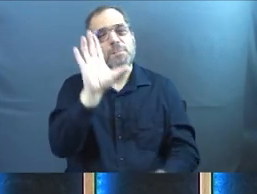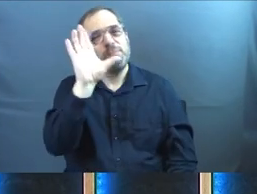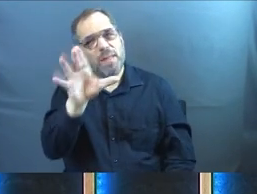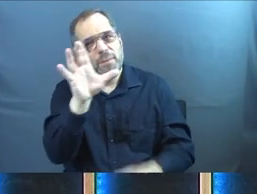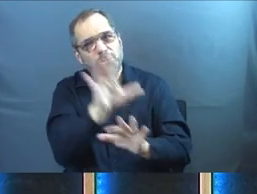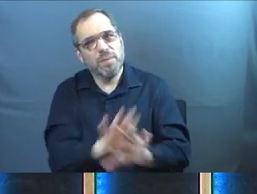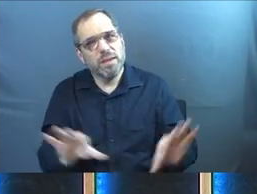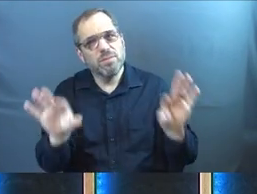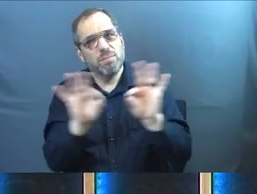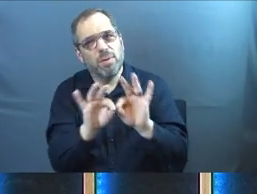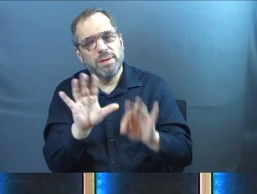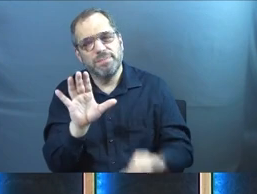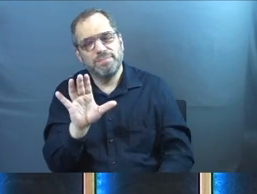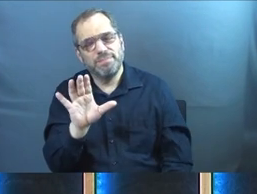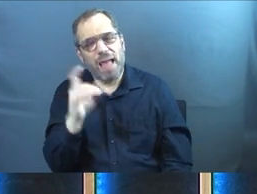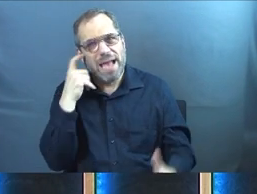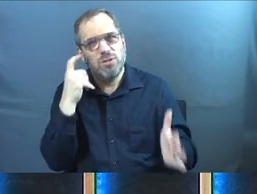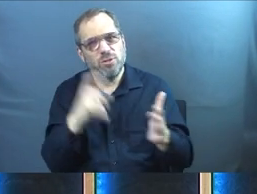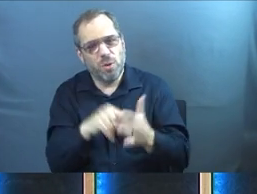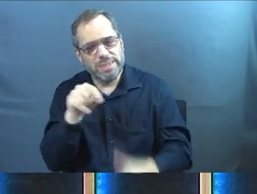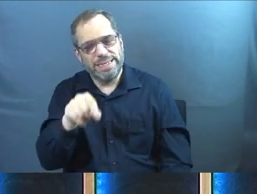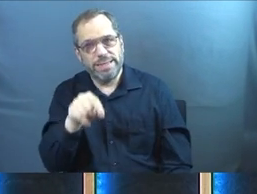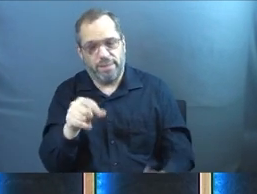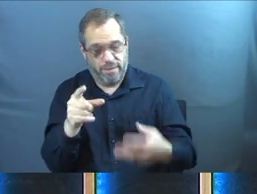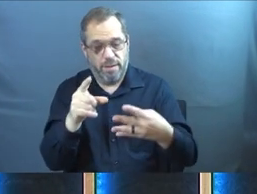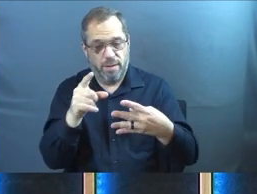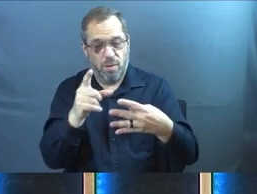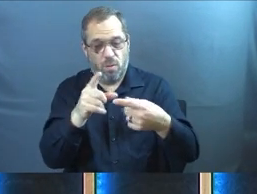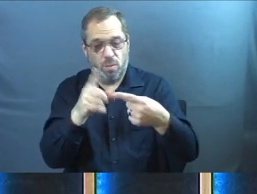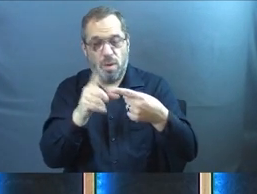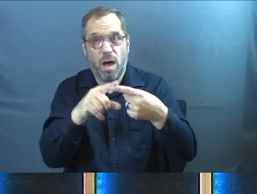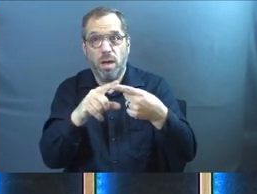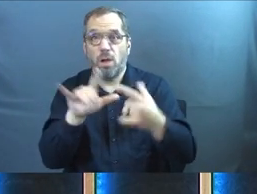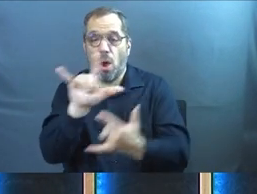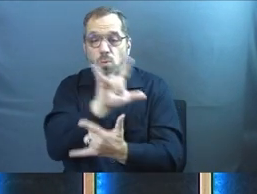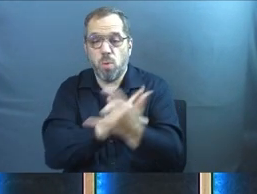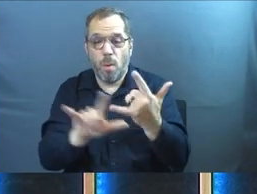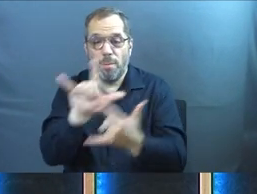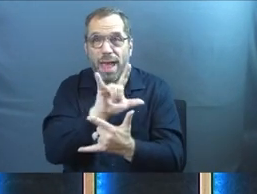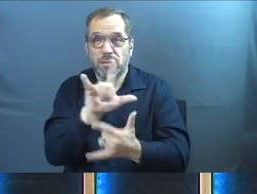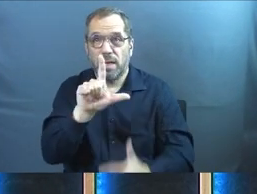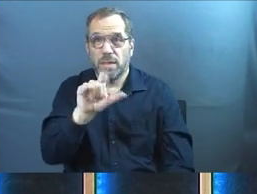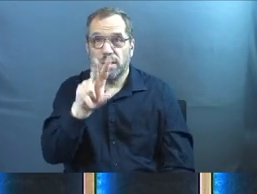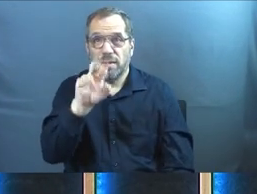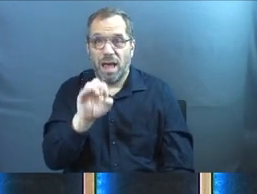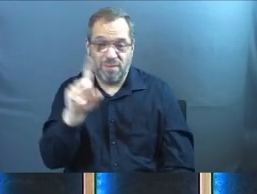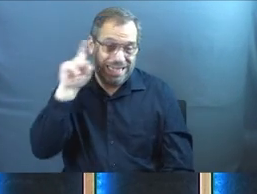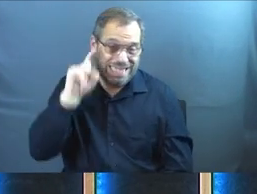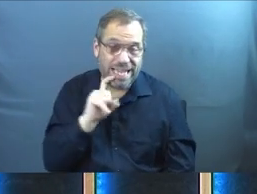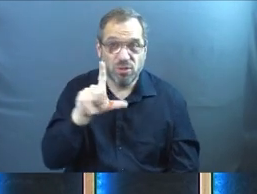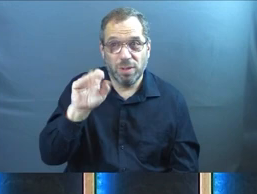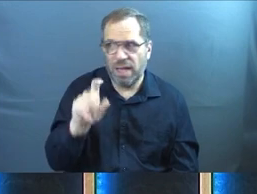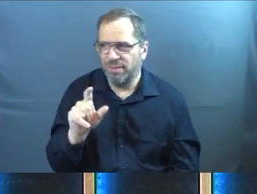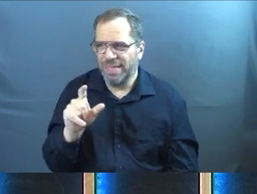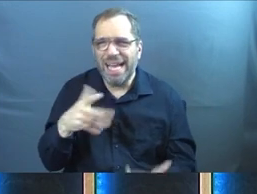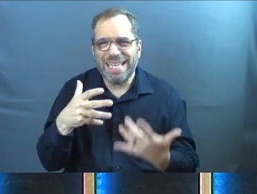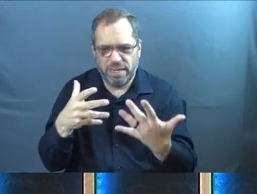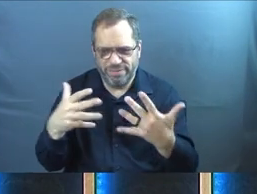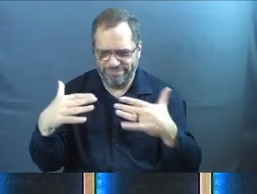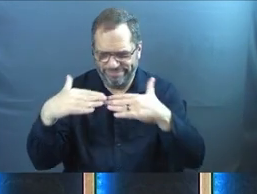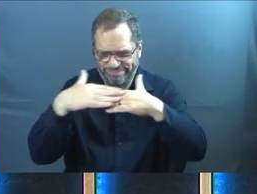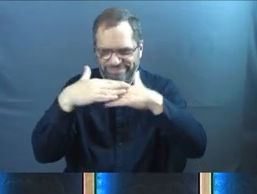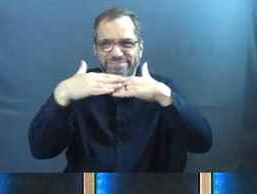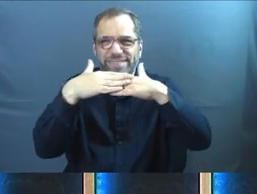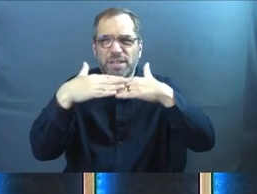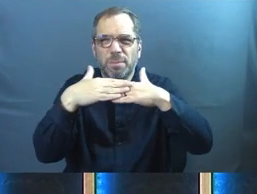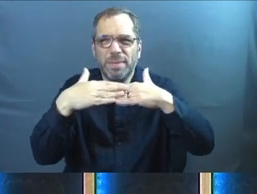really important things that I want you to see out of this. Number one is that romantic love in this verse and sexual love are kind of intermingled.